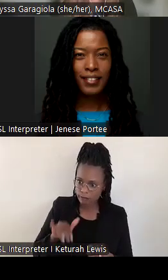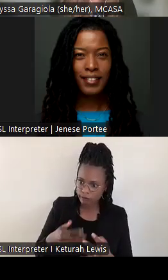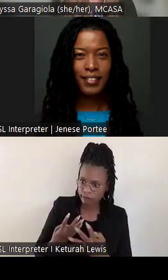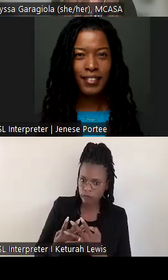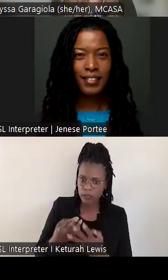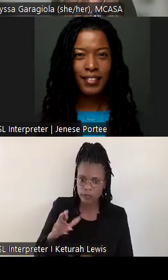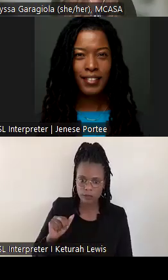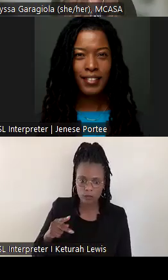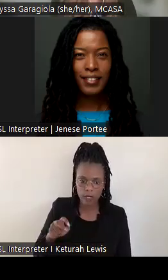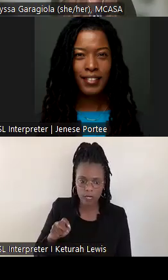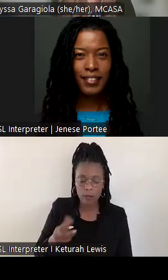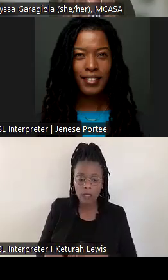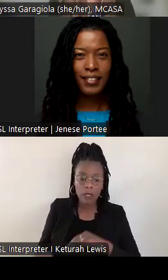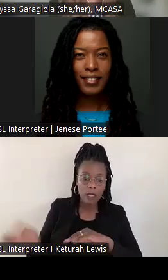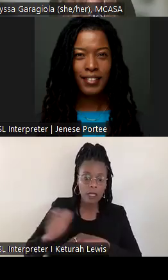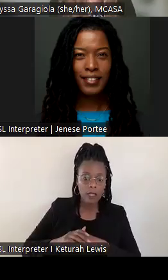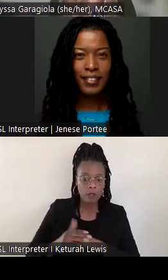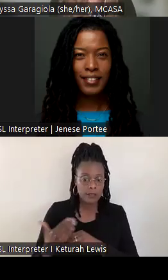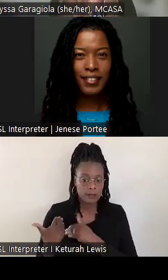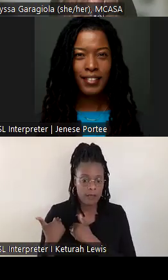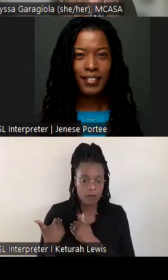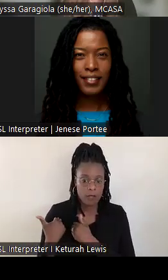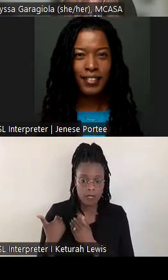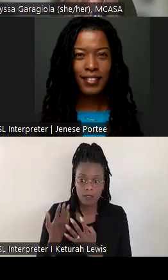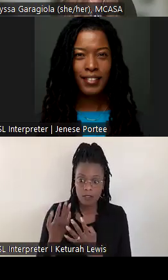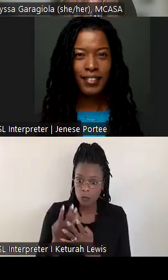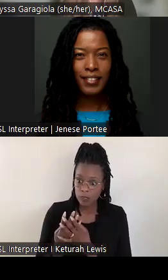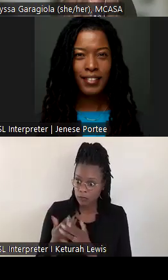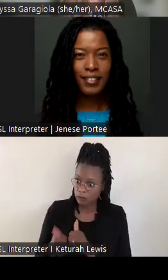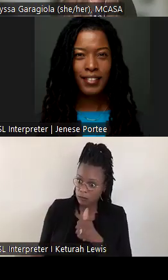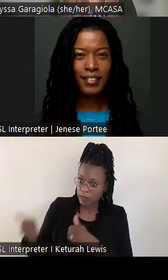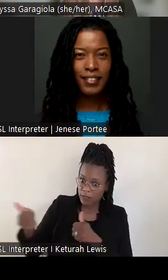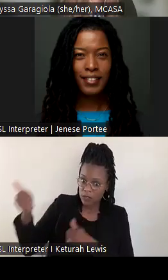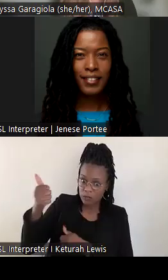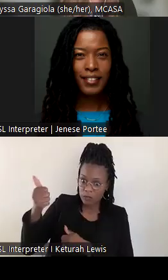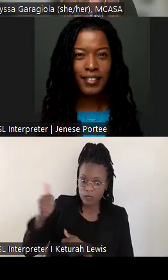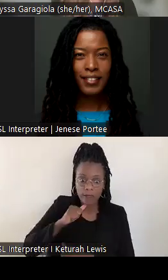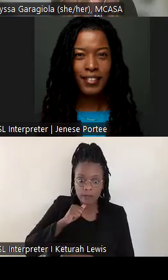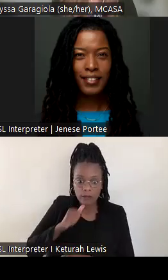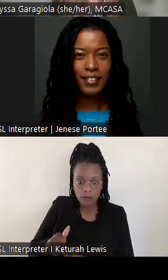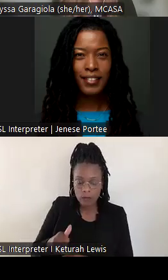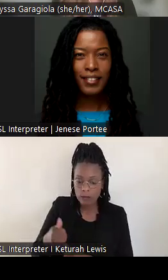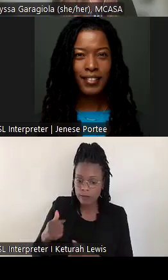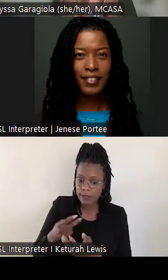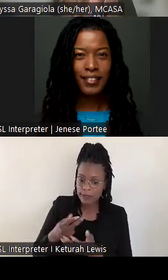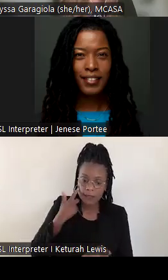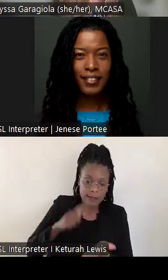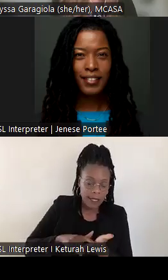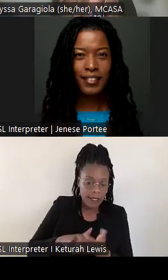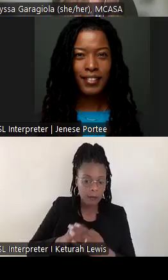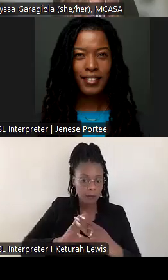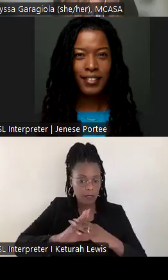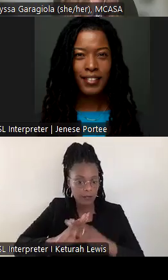increase the accountability of prison officials who fail to detect, prevent, reduce, and punish prison